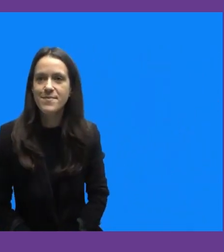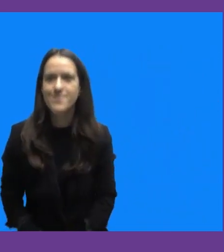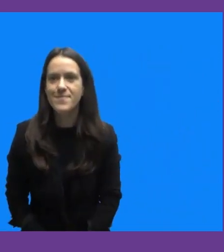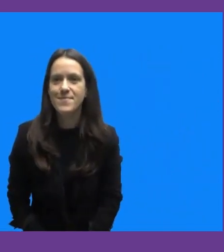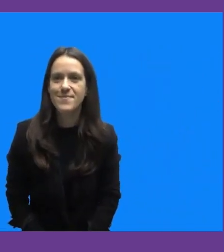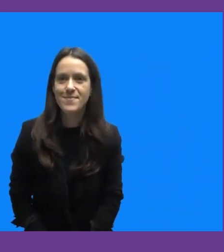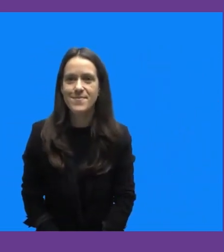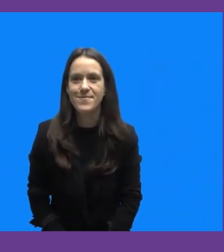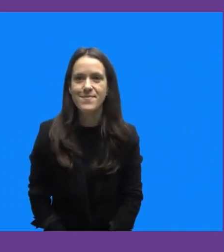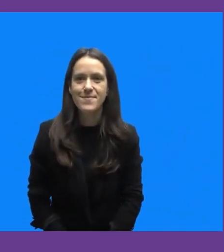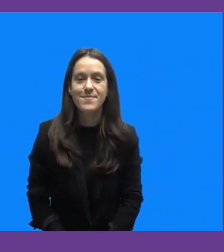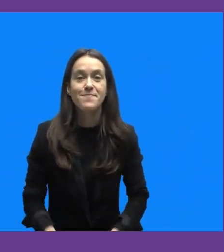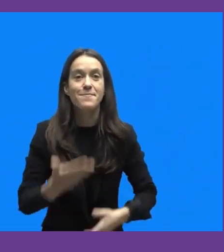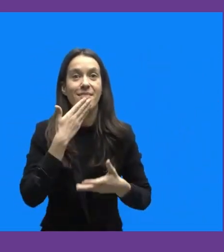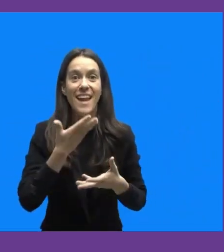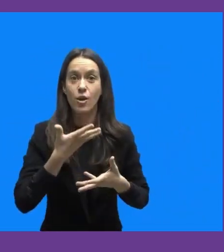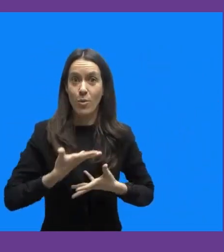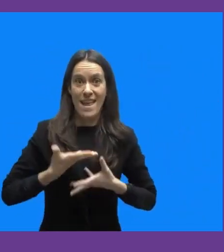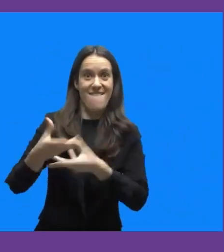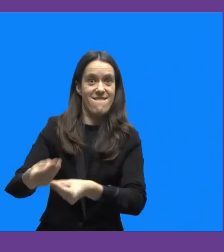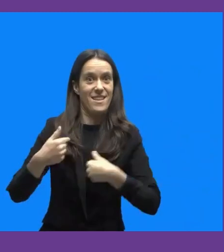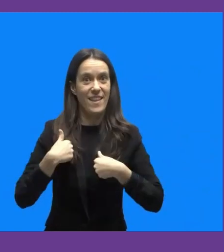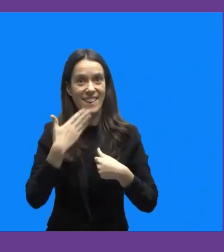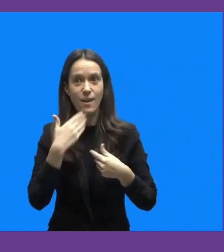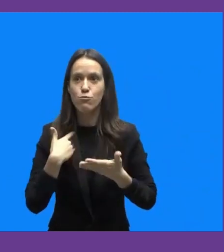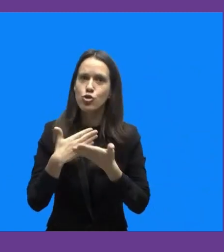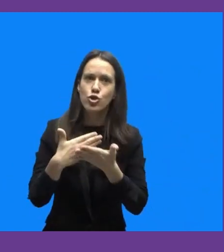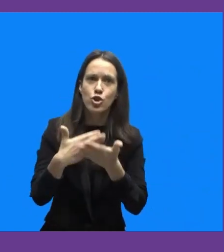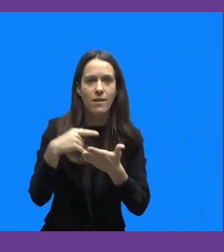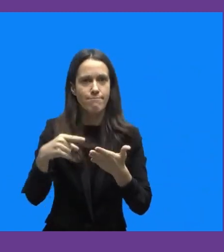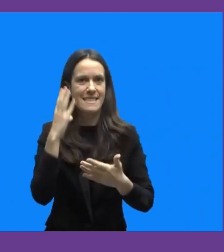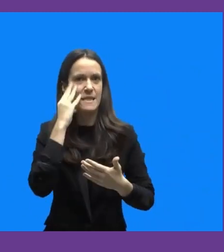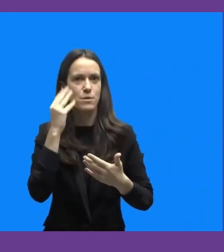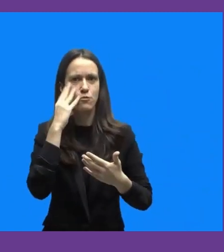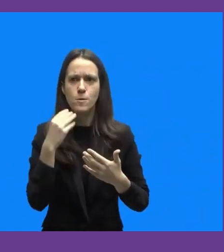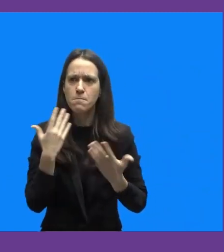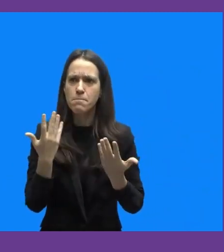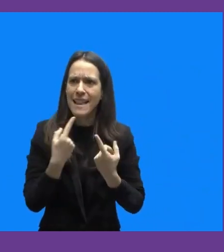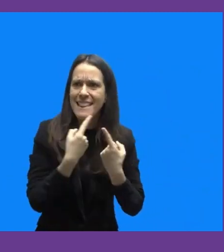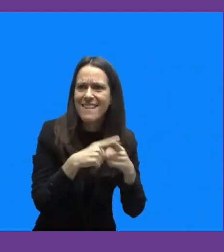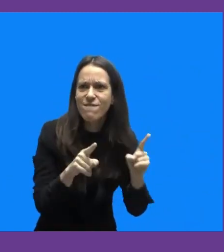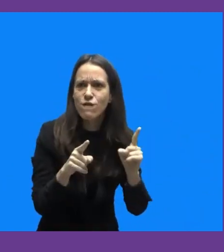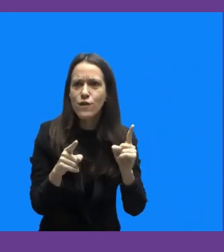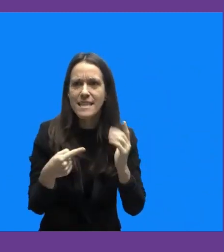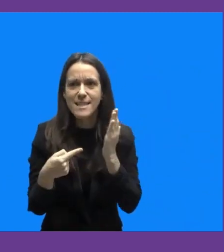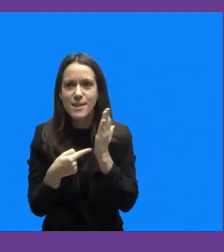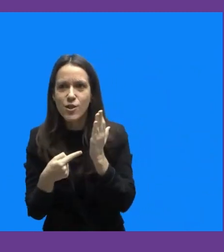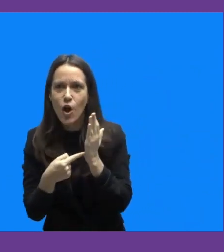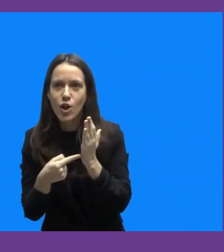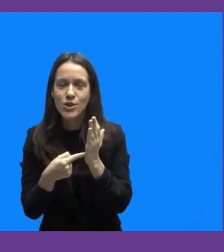within this project that now is actually a set of products that are available to everyone that wants